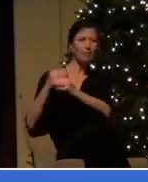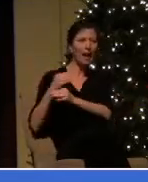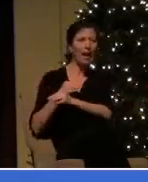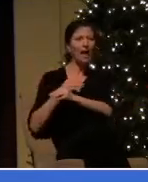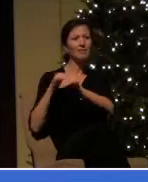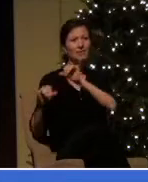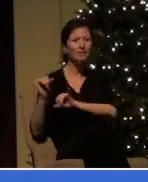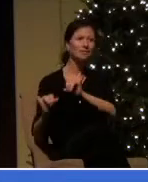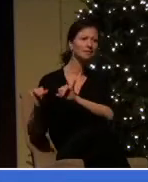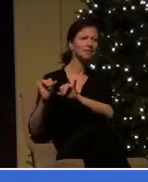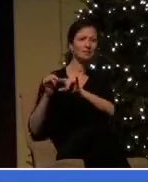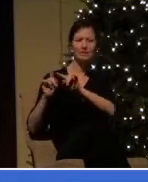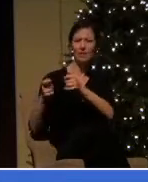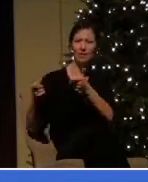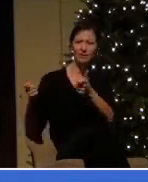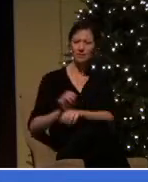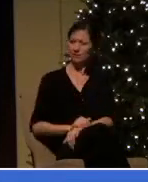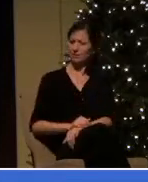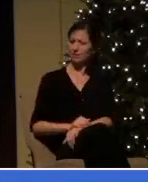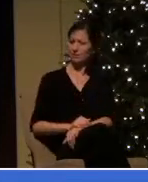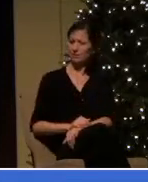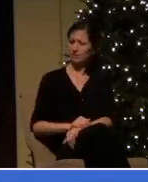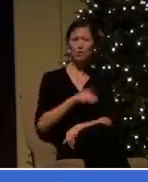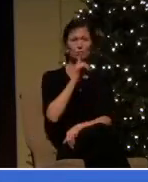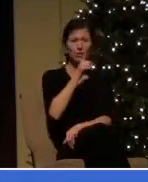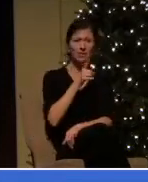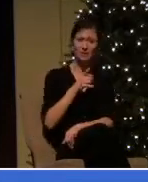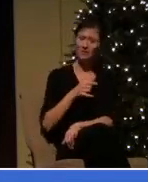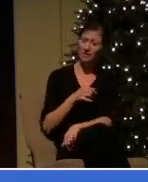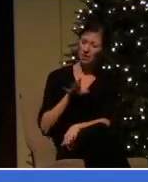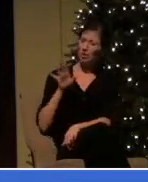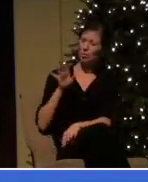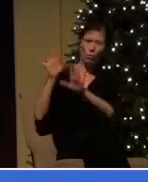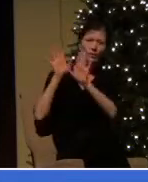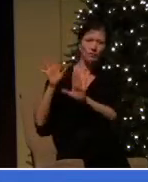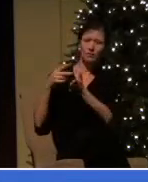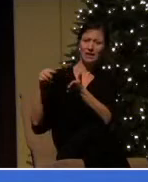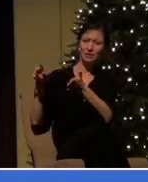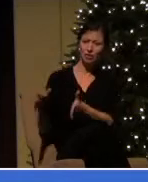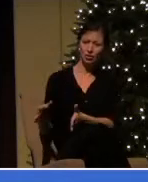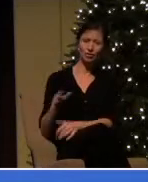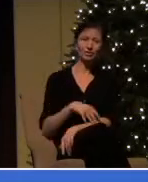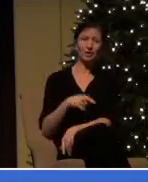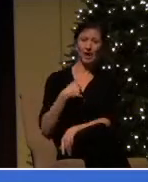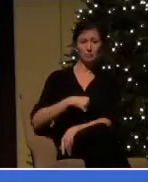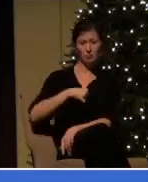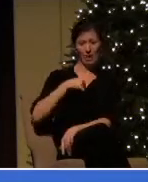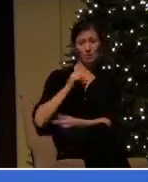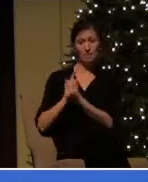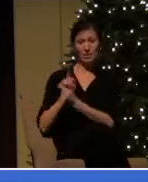every word. "You're a very great dancer, Isabel. I am proud to have met you." And I really meant